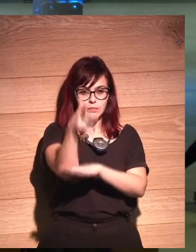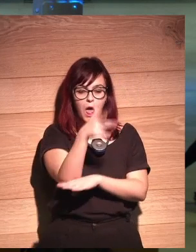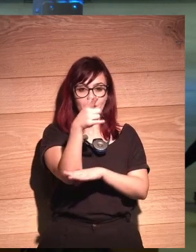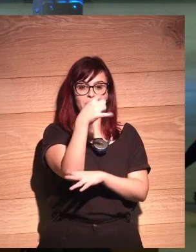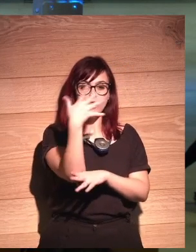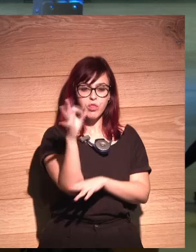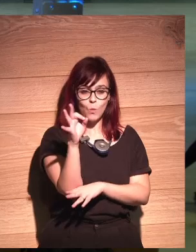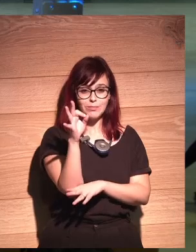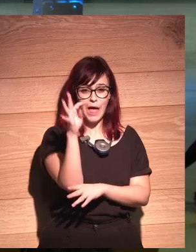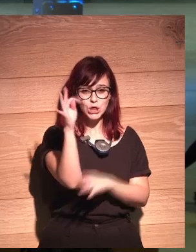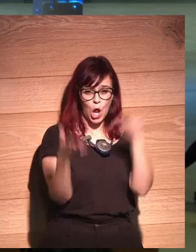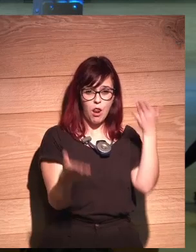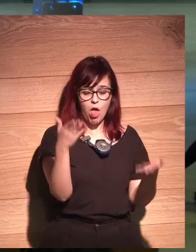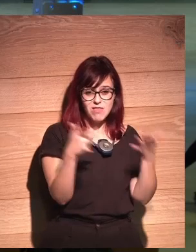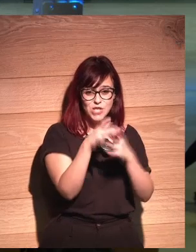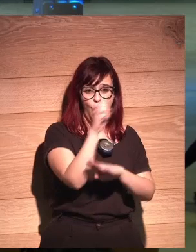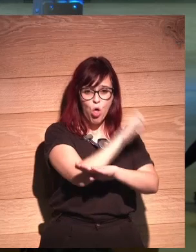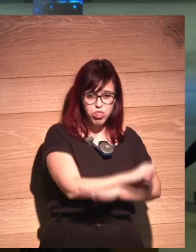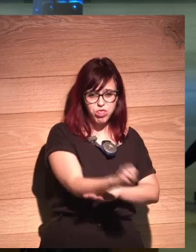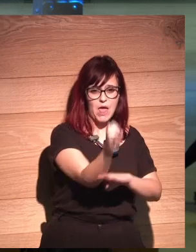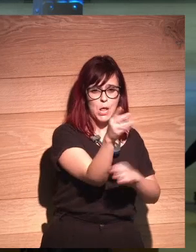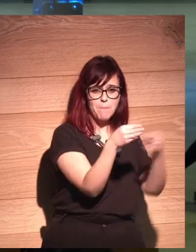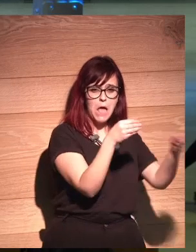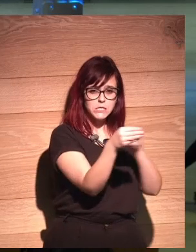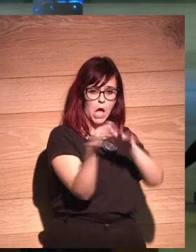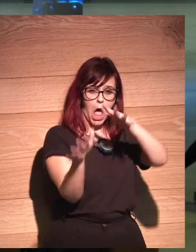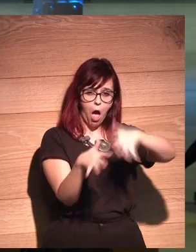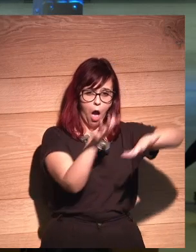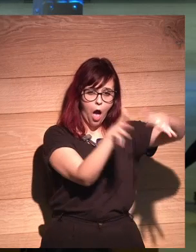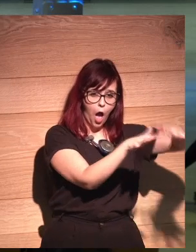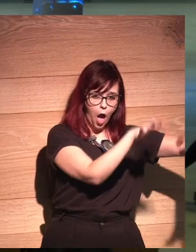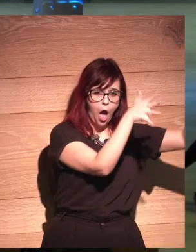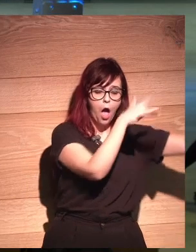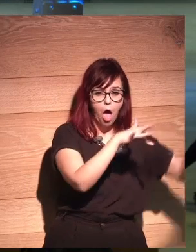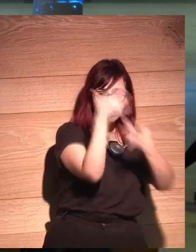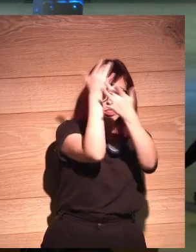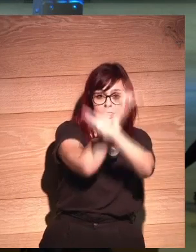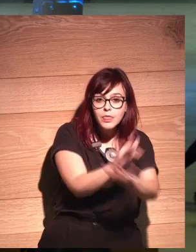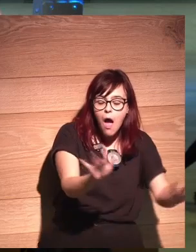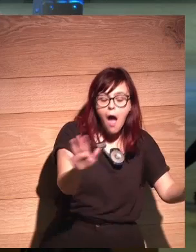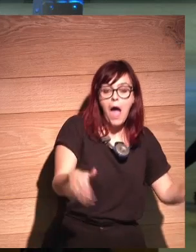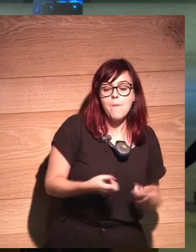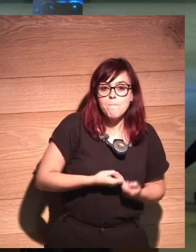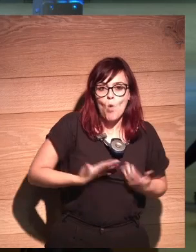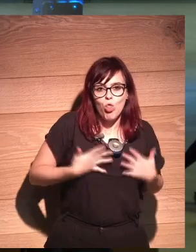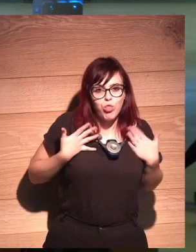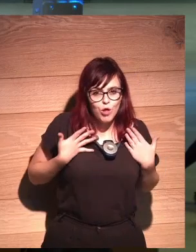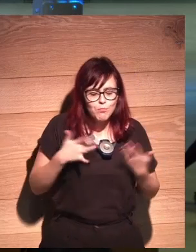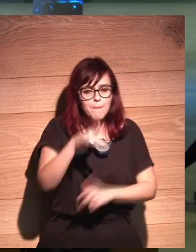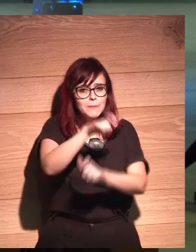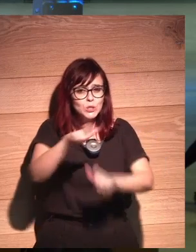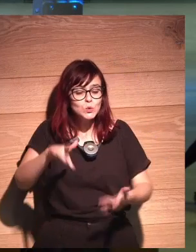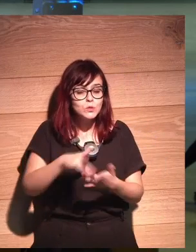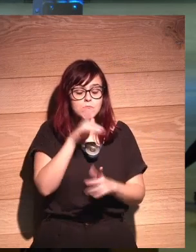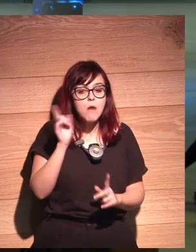seen a documentary on the 150 tons of plastics